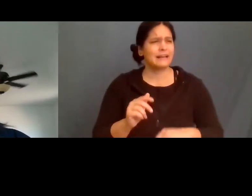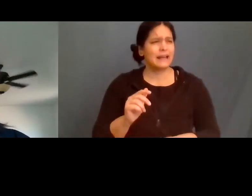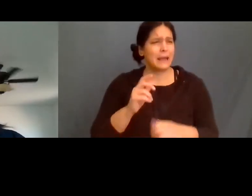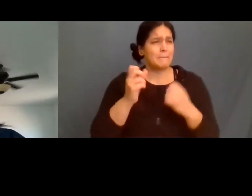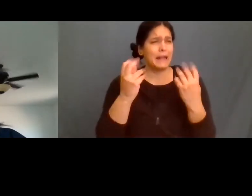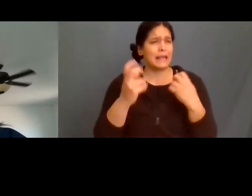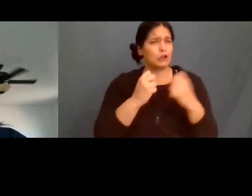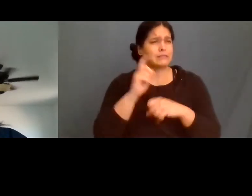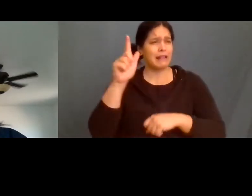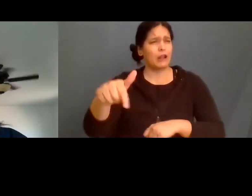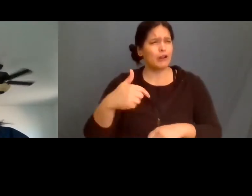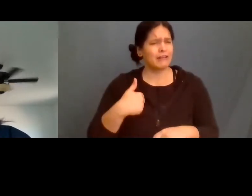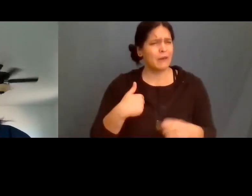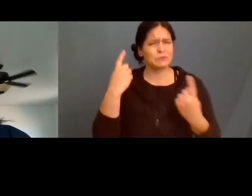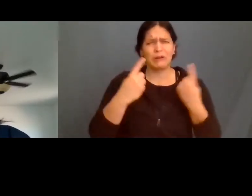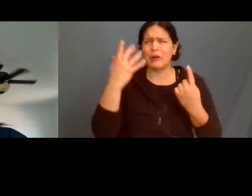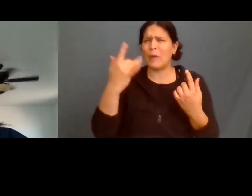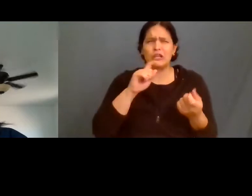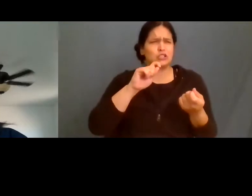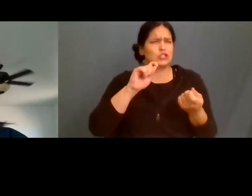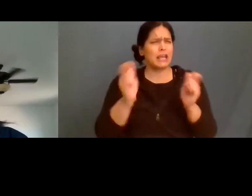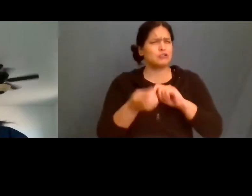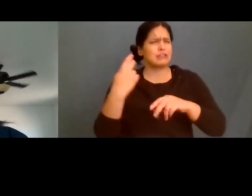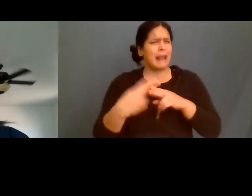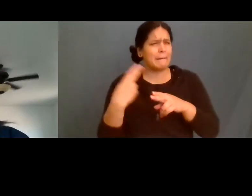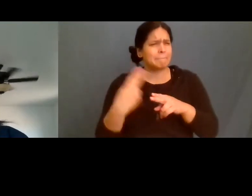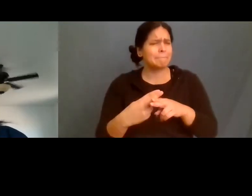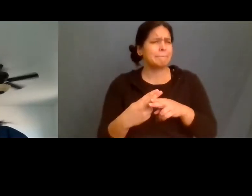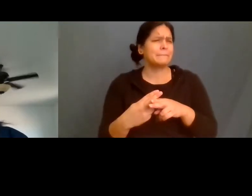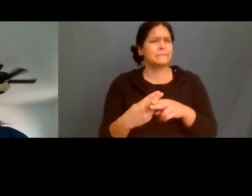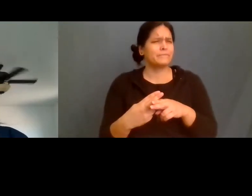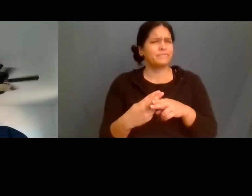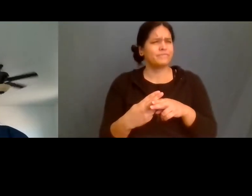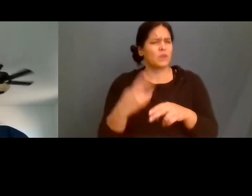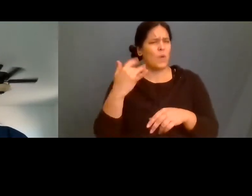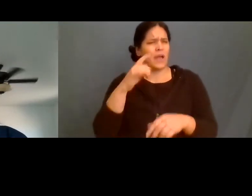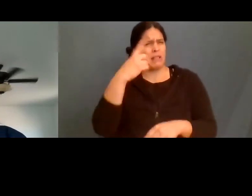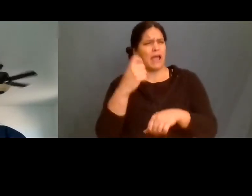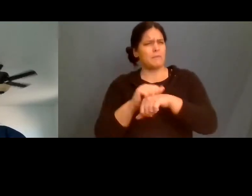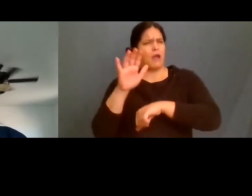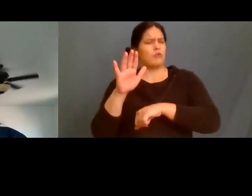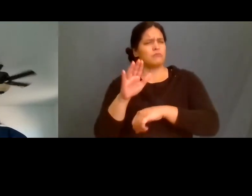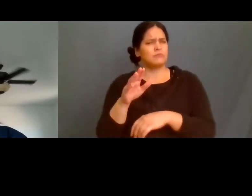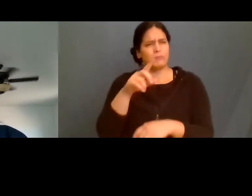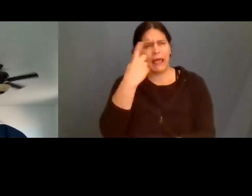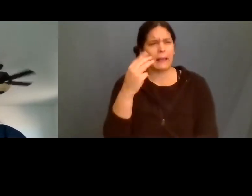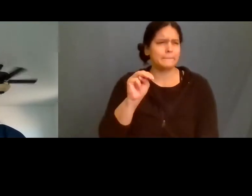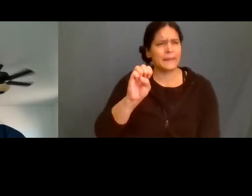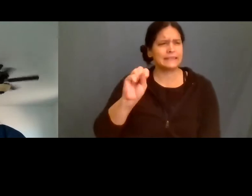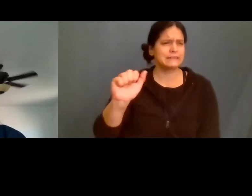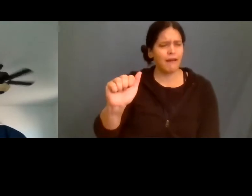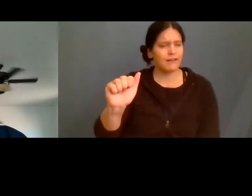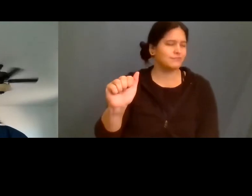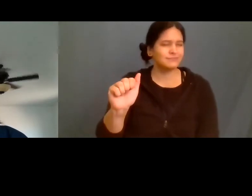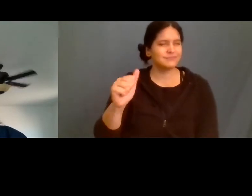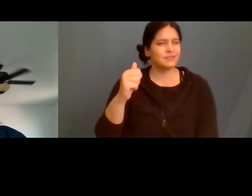it Black Mesa? We should have kept Kids Ely. But so I was... when